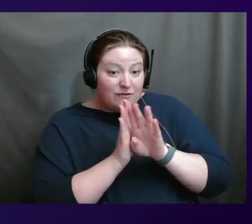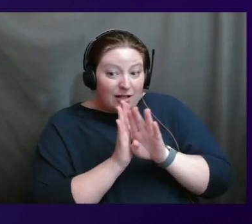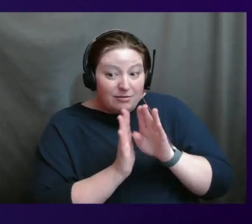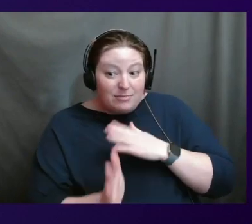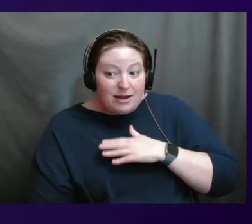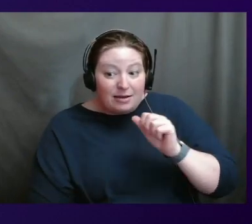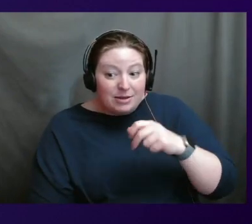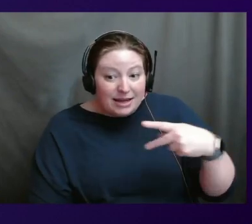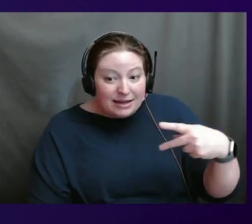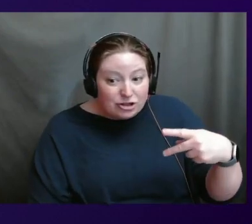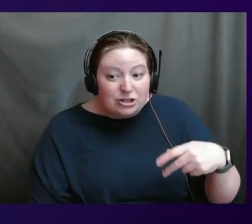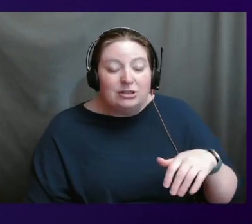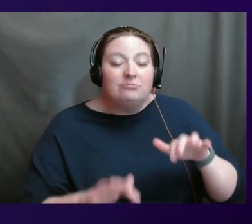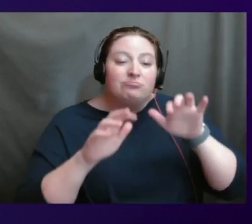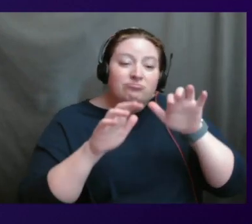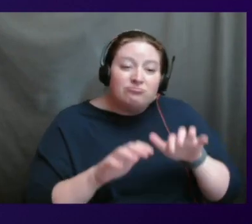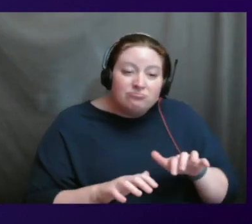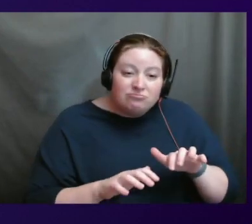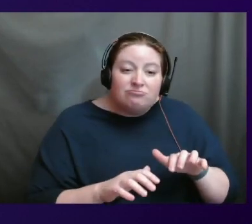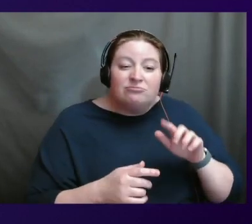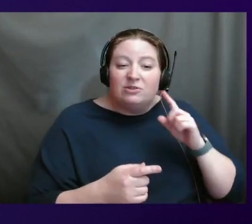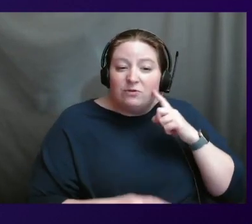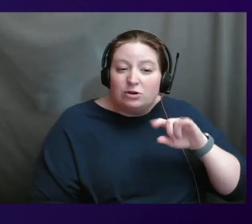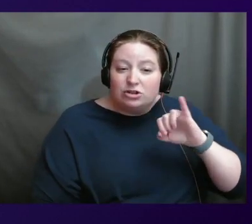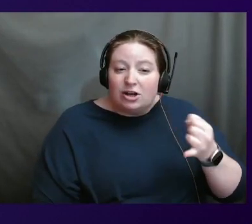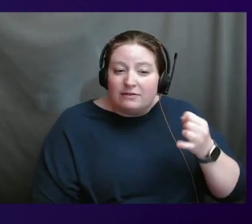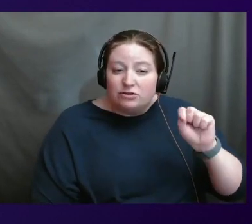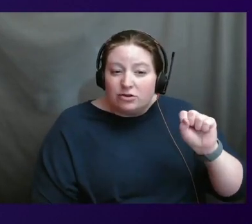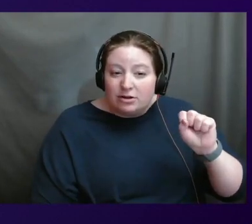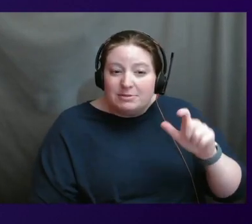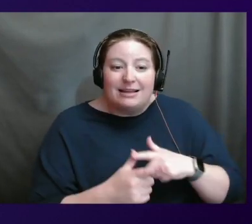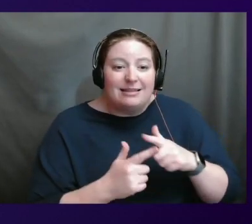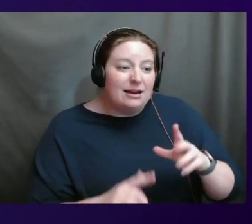my TypeScript code into JavaScript, and then I'll provide that to AppSync.